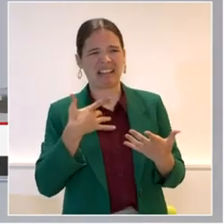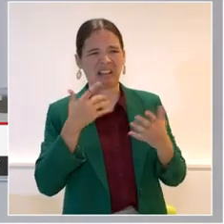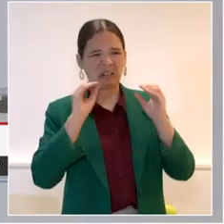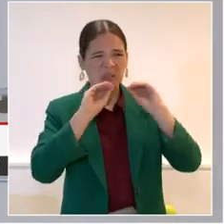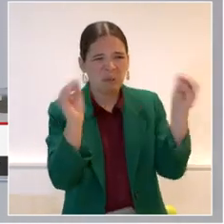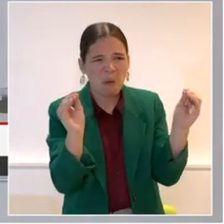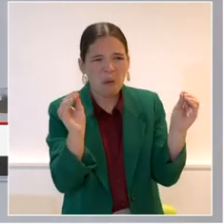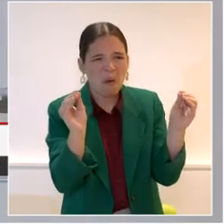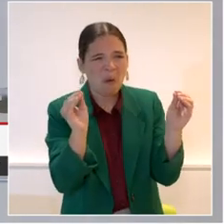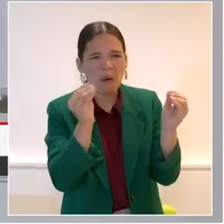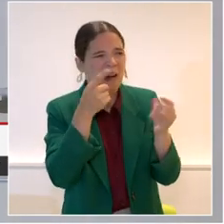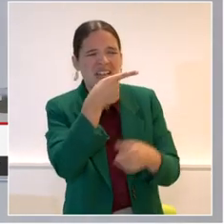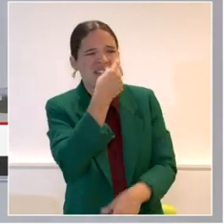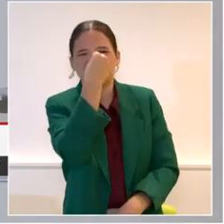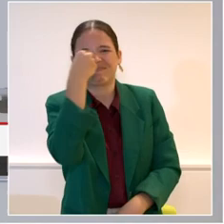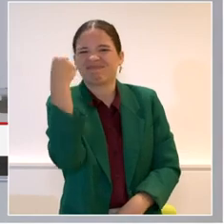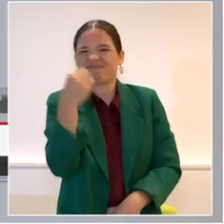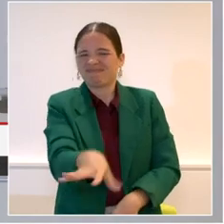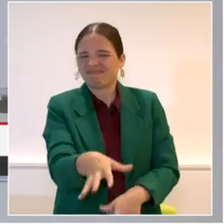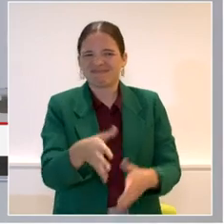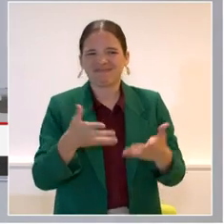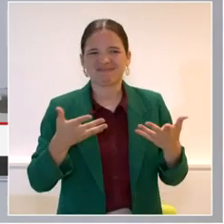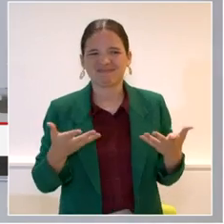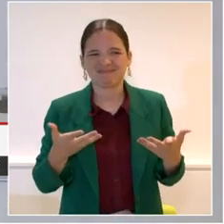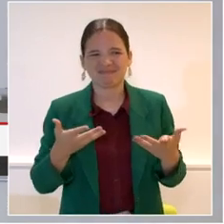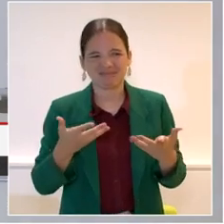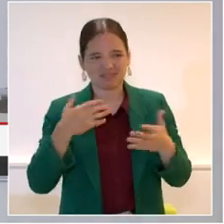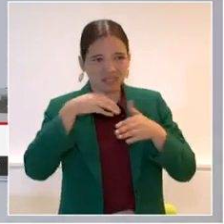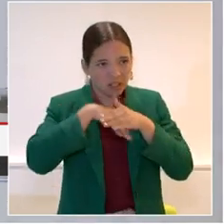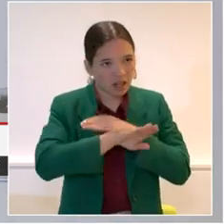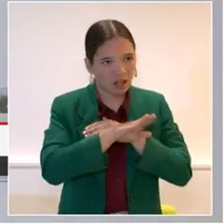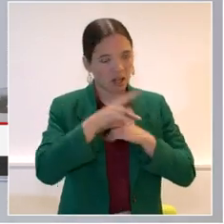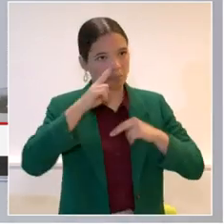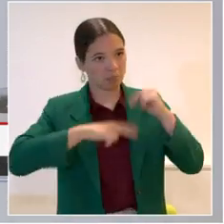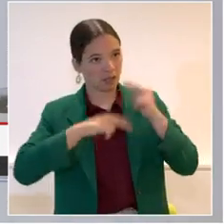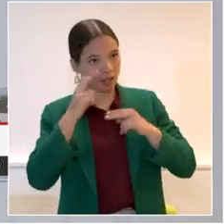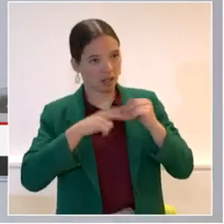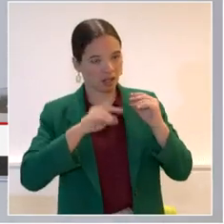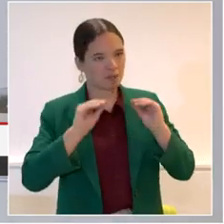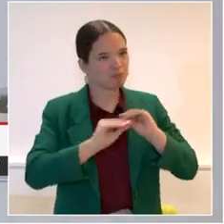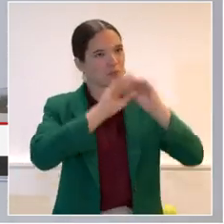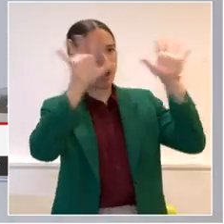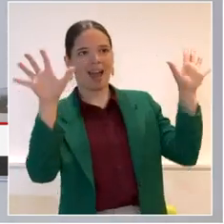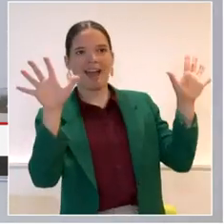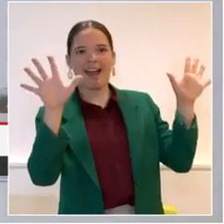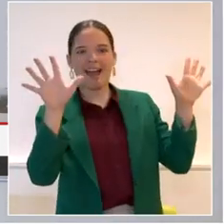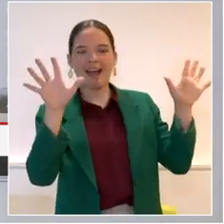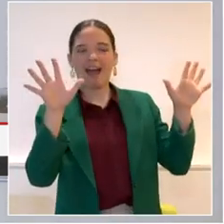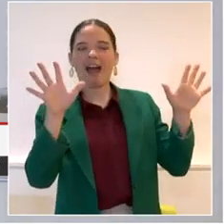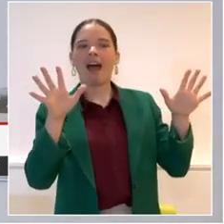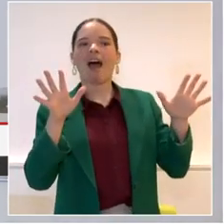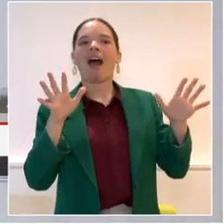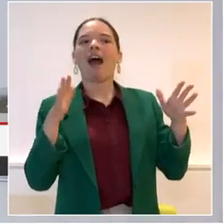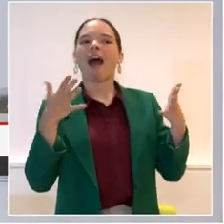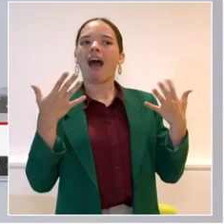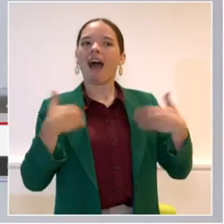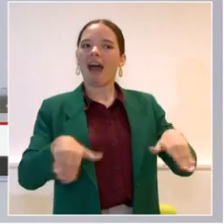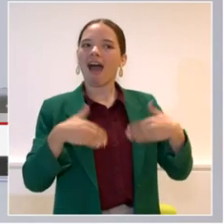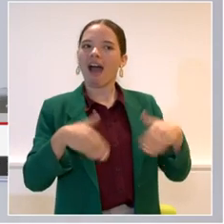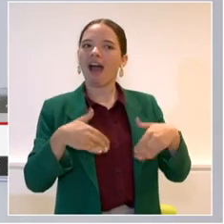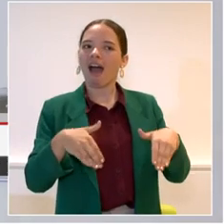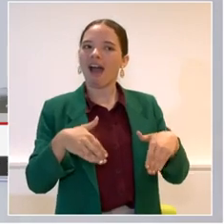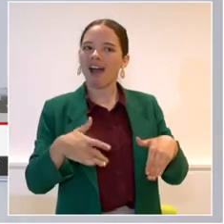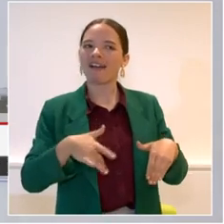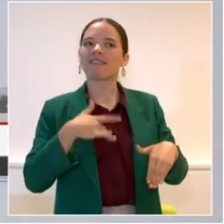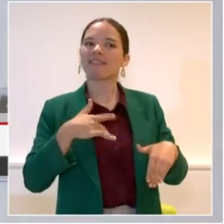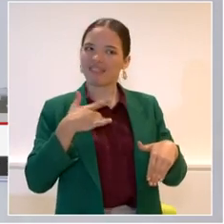about them. When they can walk into a place that is bright, says that we, just as Councilmember